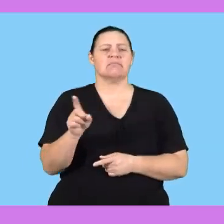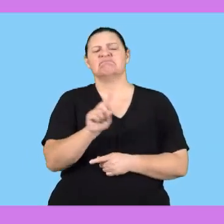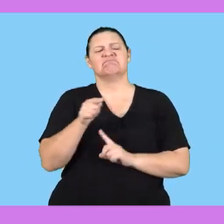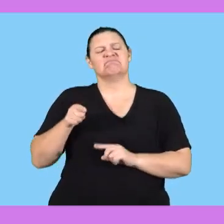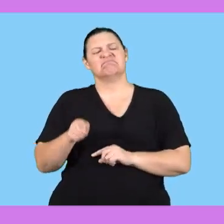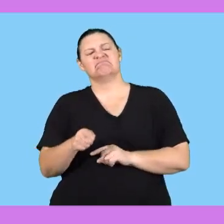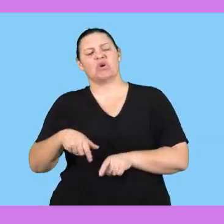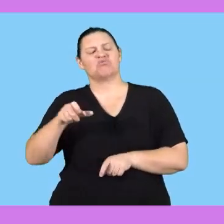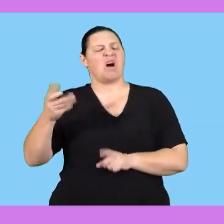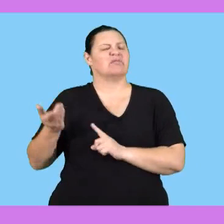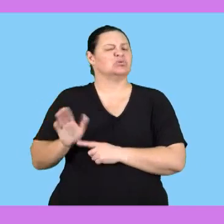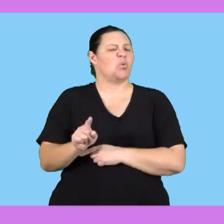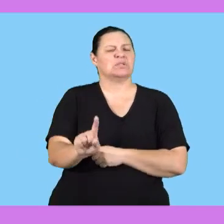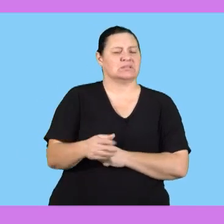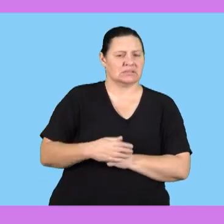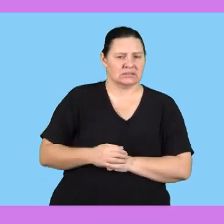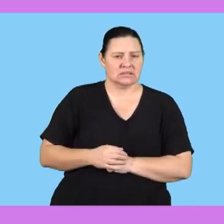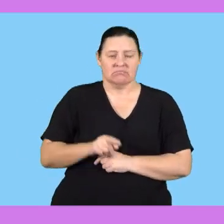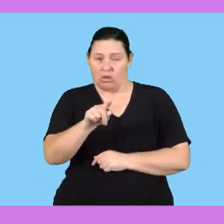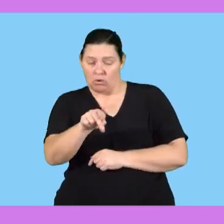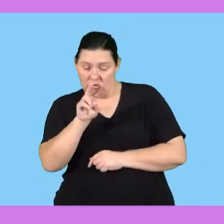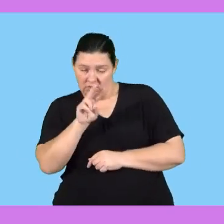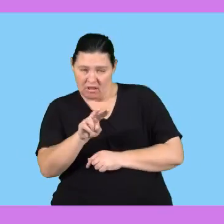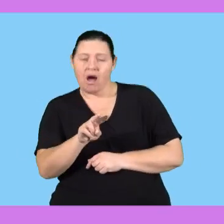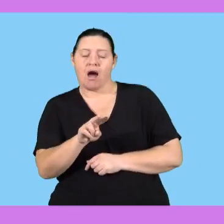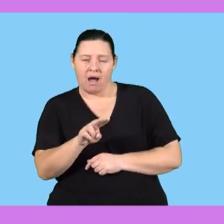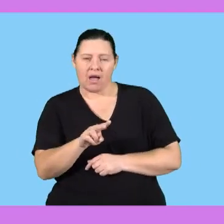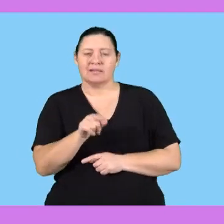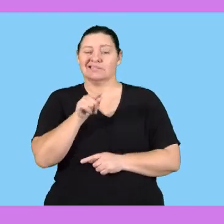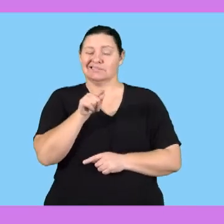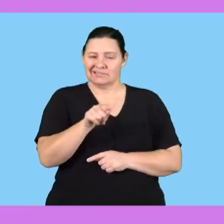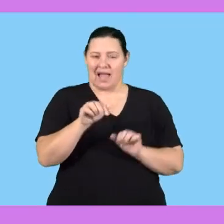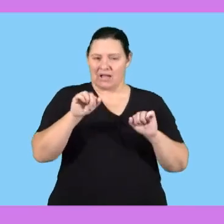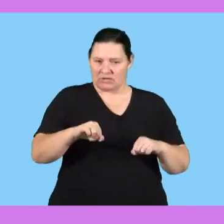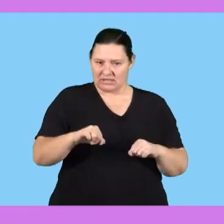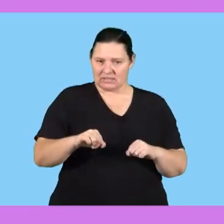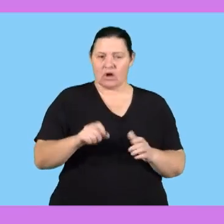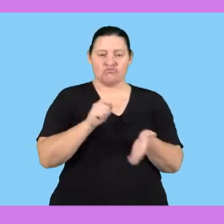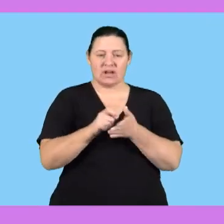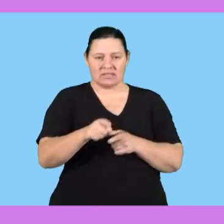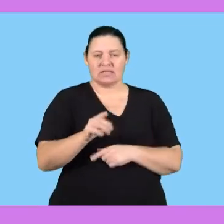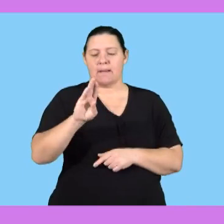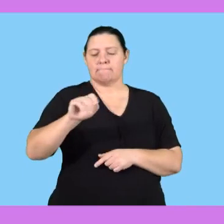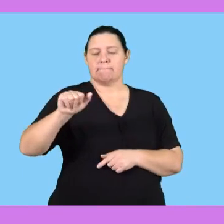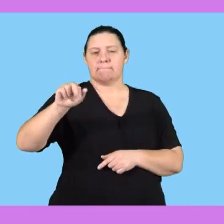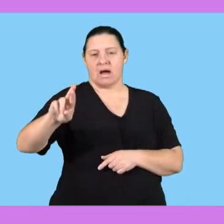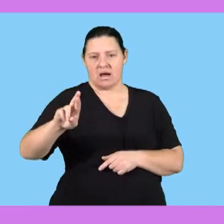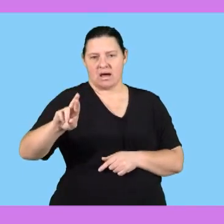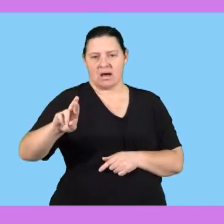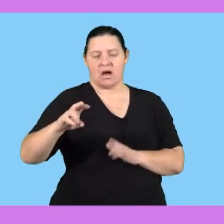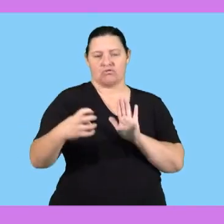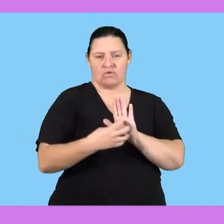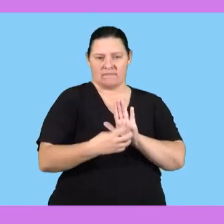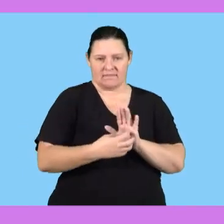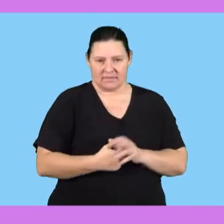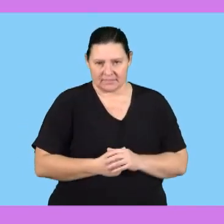says, what type of graph is displayed below? So looking at the graph, you'll agree with me, and I'll write the answer next to a question.